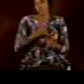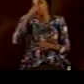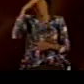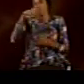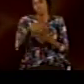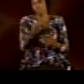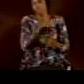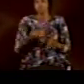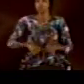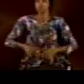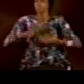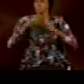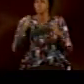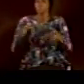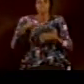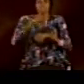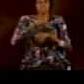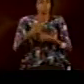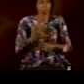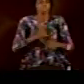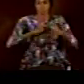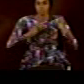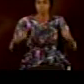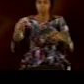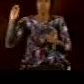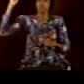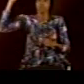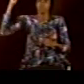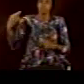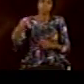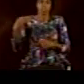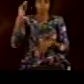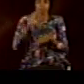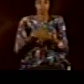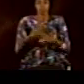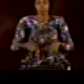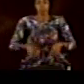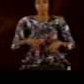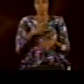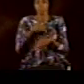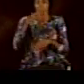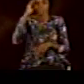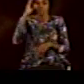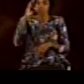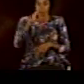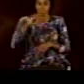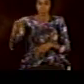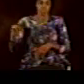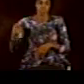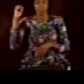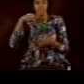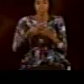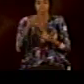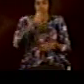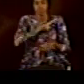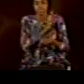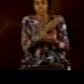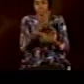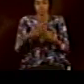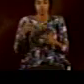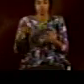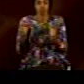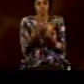greater manifestation of the power of God through his life, through his ministration, in the mighty name of